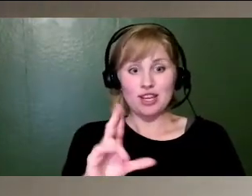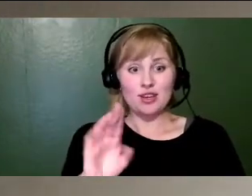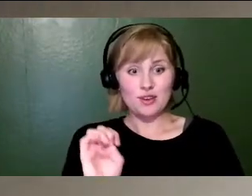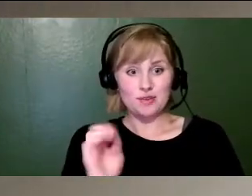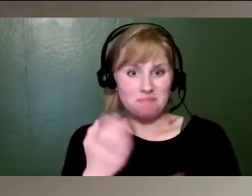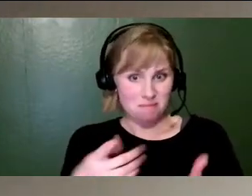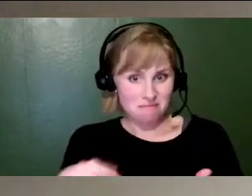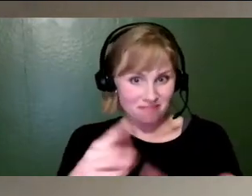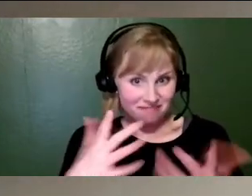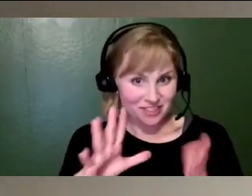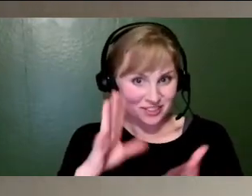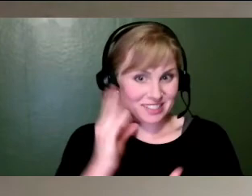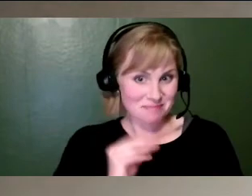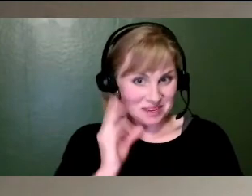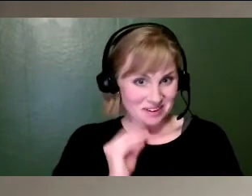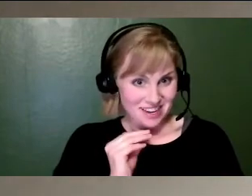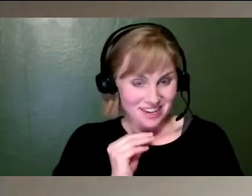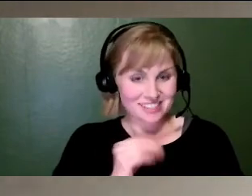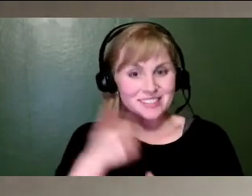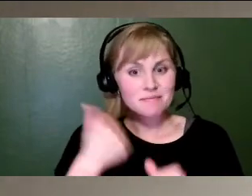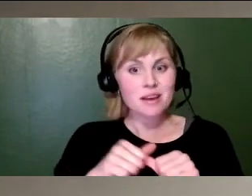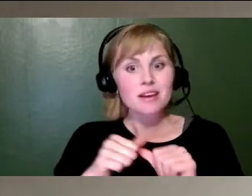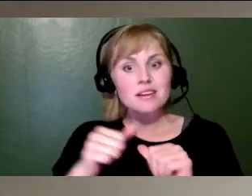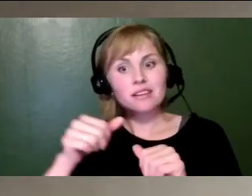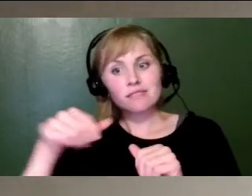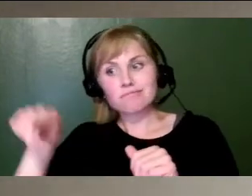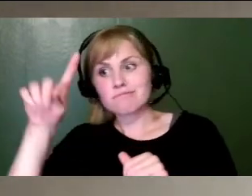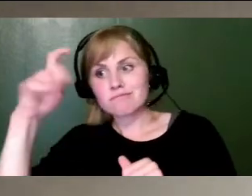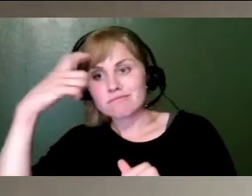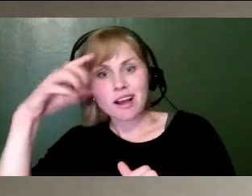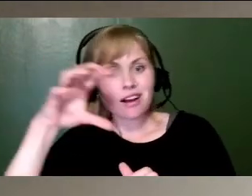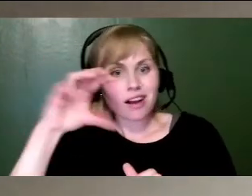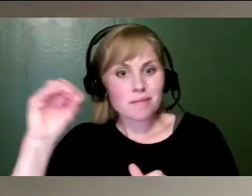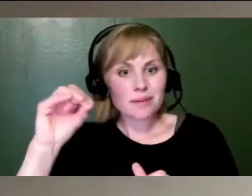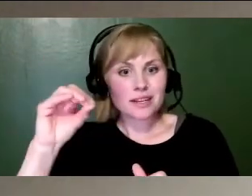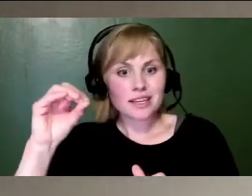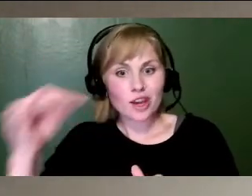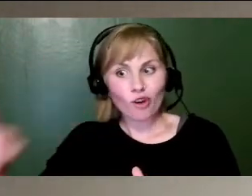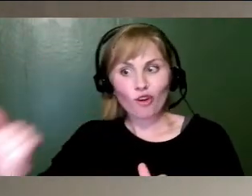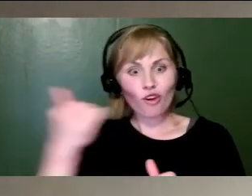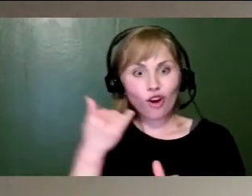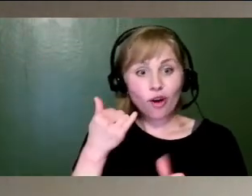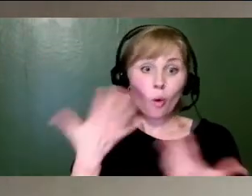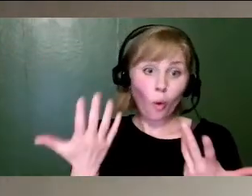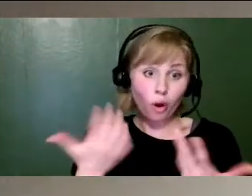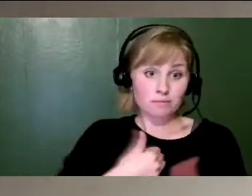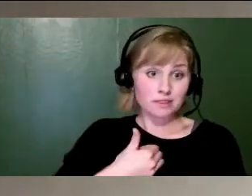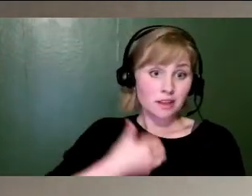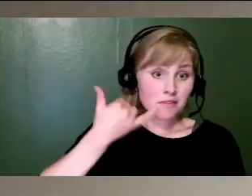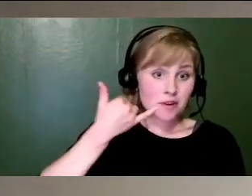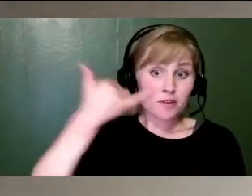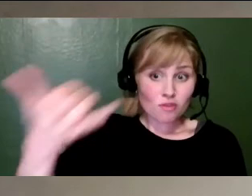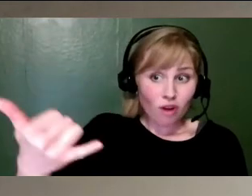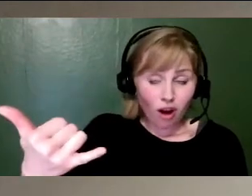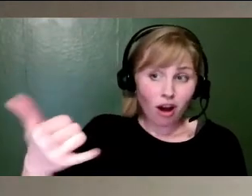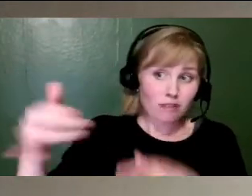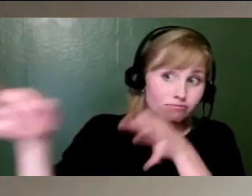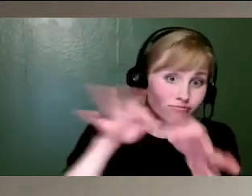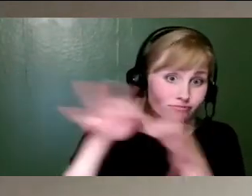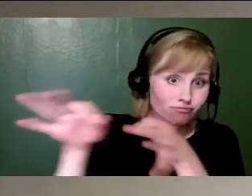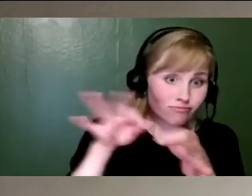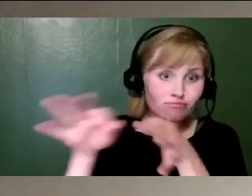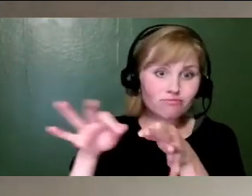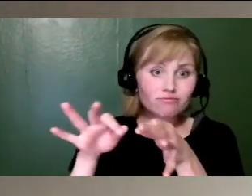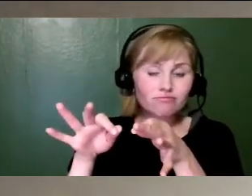employers who are excited to meet you, or perhaps making those calls yourselves on behalf of your